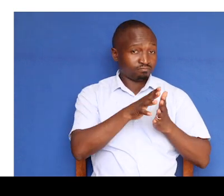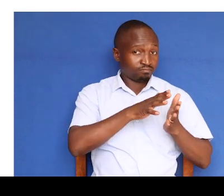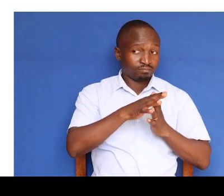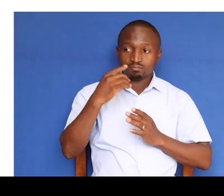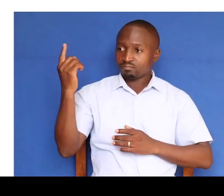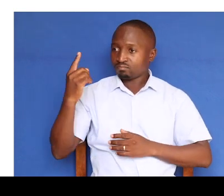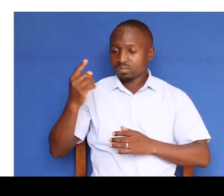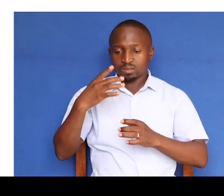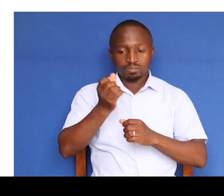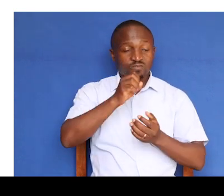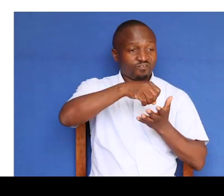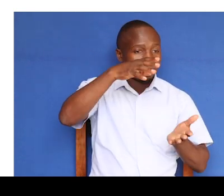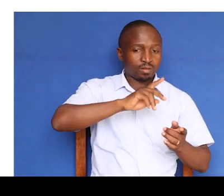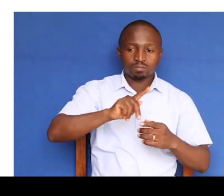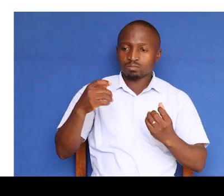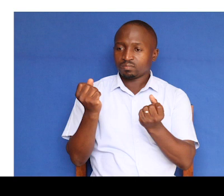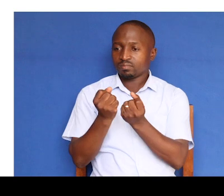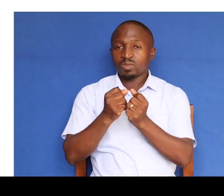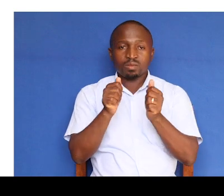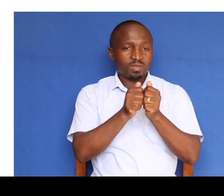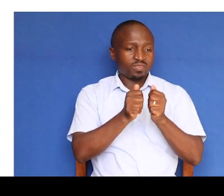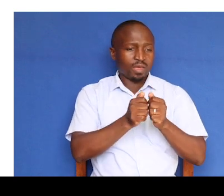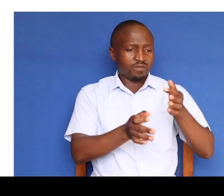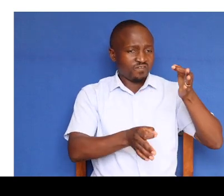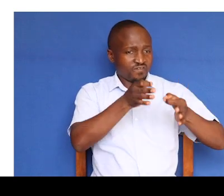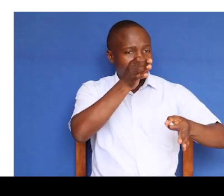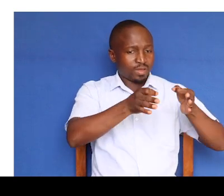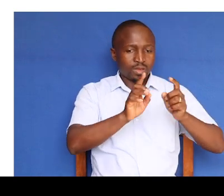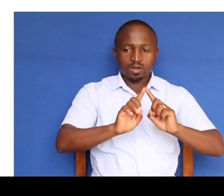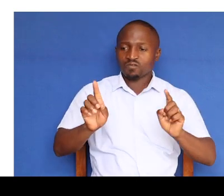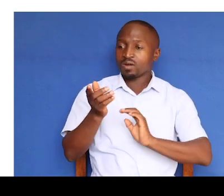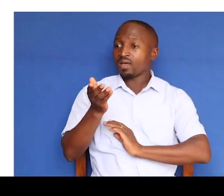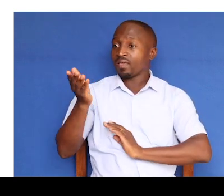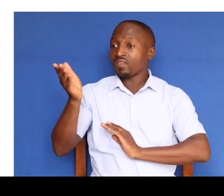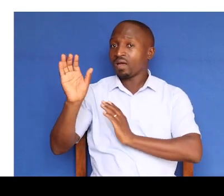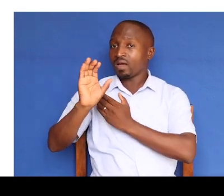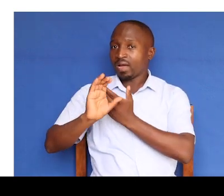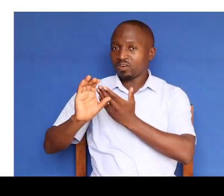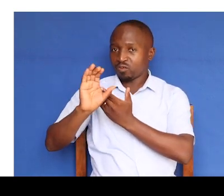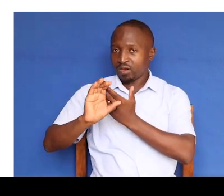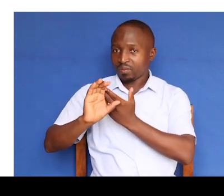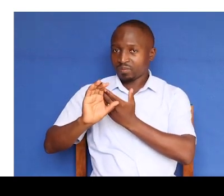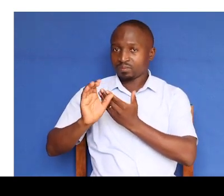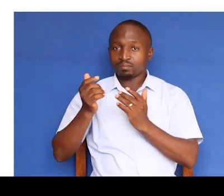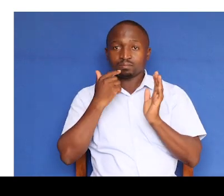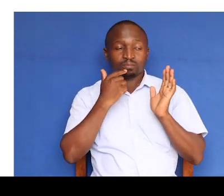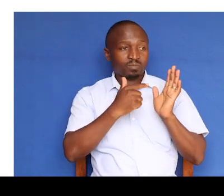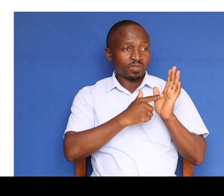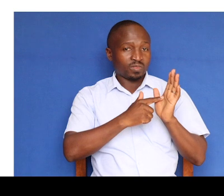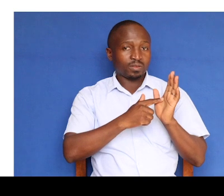produce a commodity more efficient than the other country. That